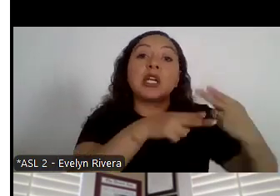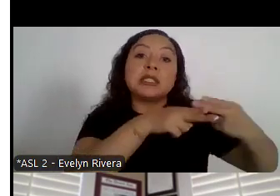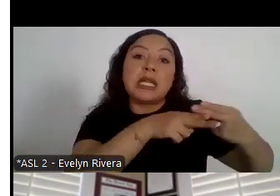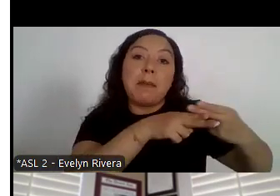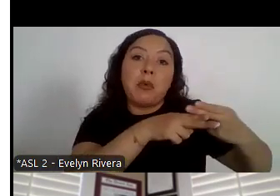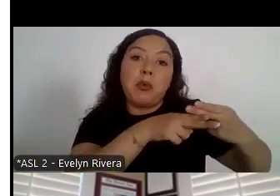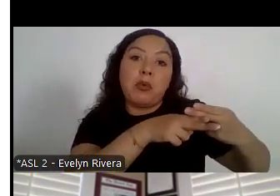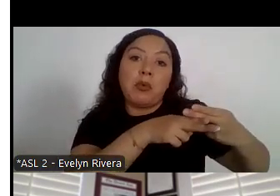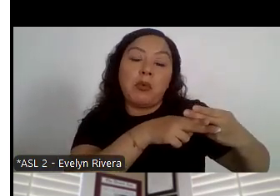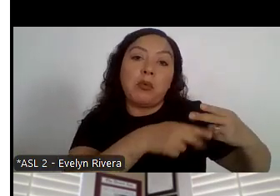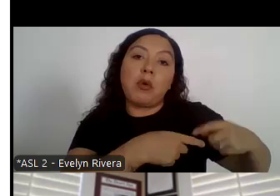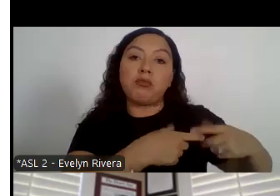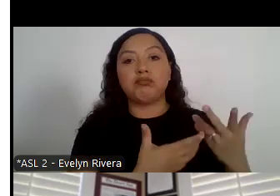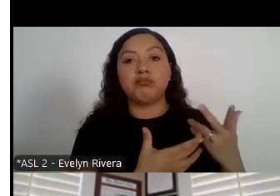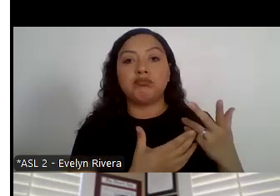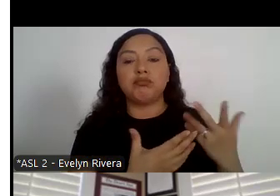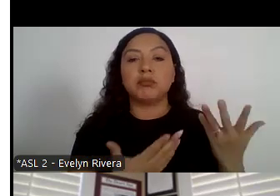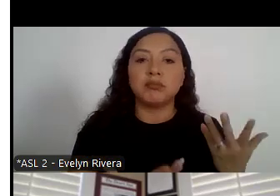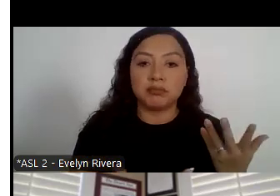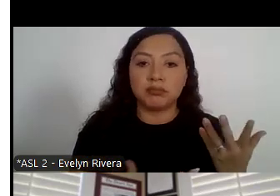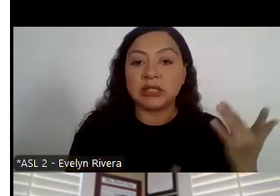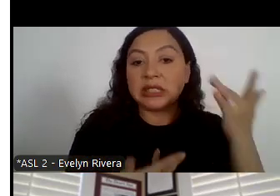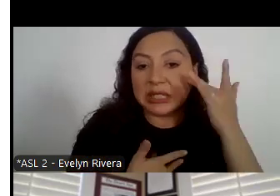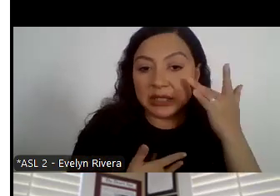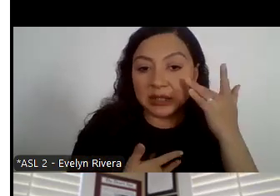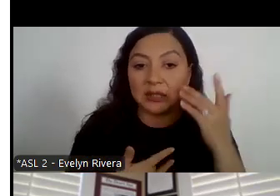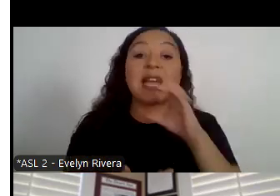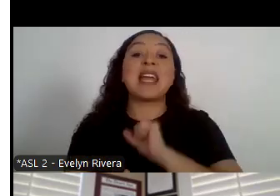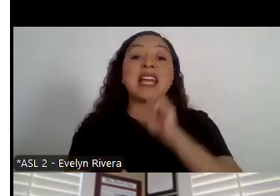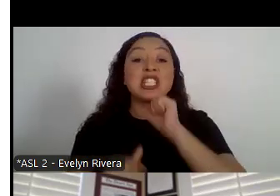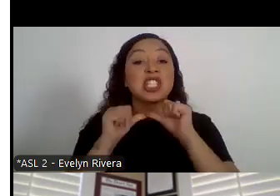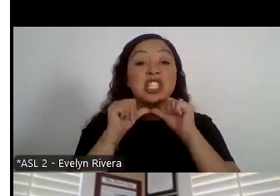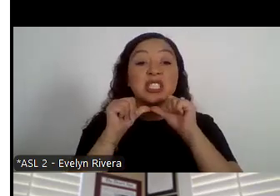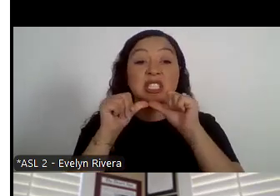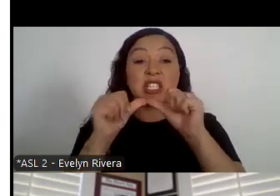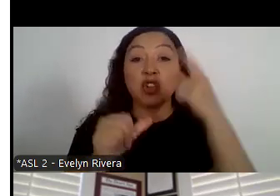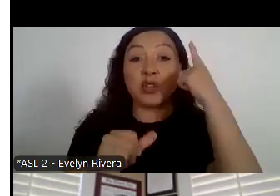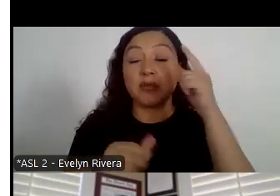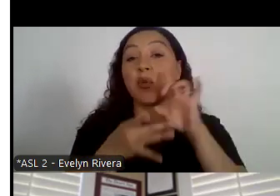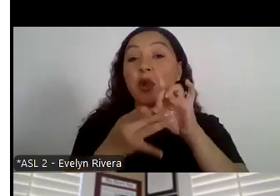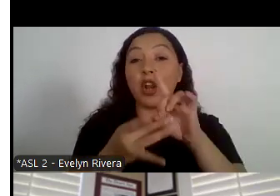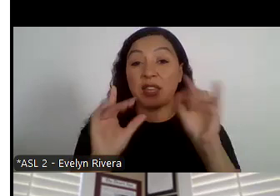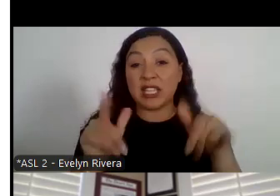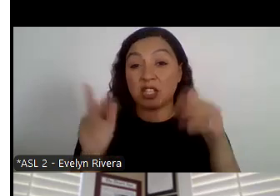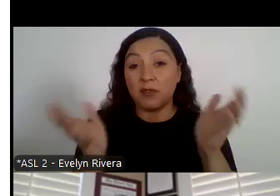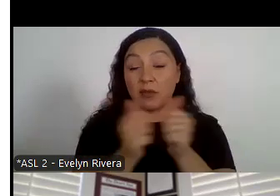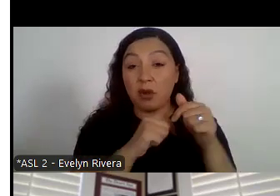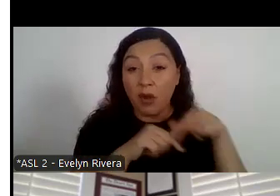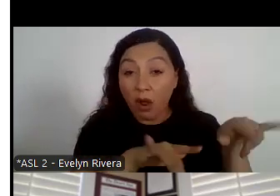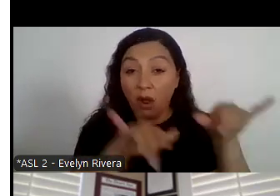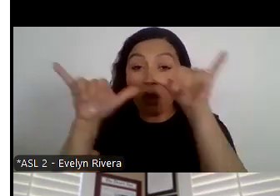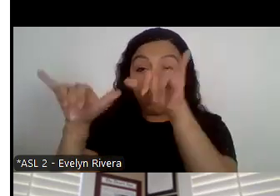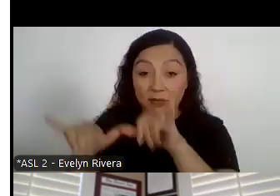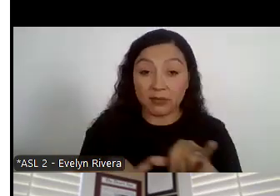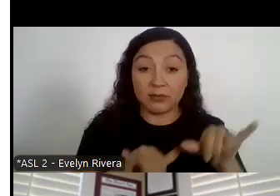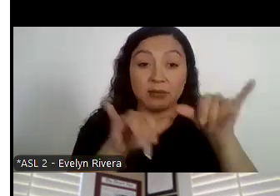able-bodied. Aging guarantees that this conversation belongs to all of us. That's why the diversity of the